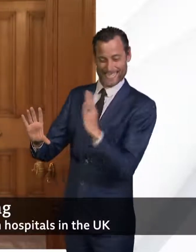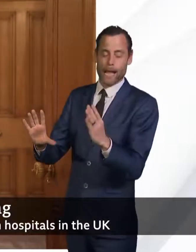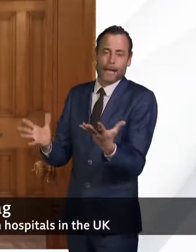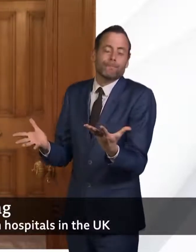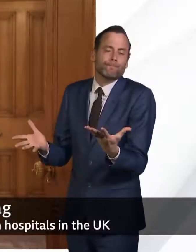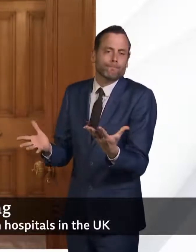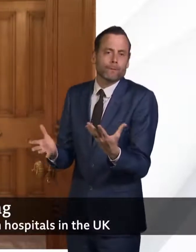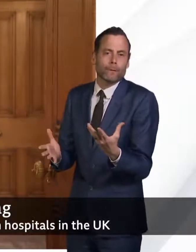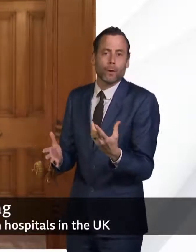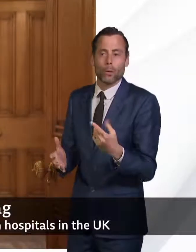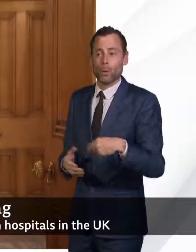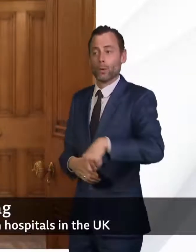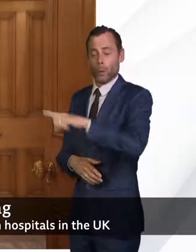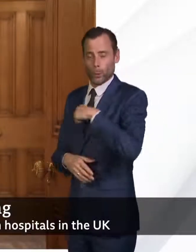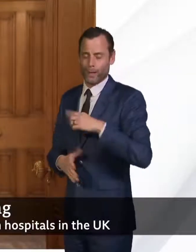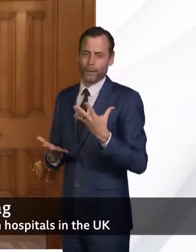absolutely, we follow